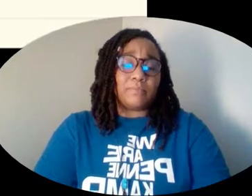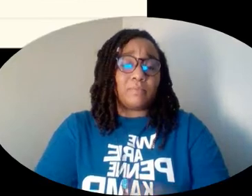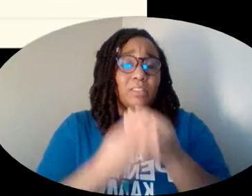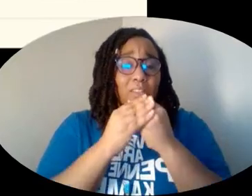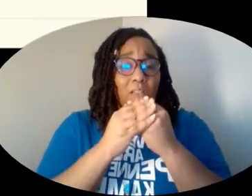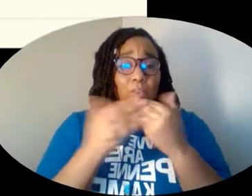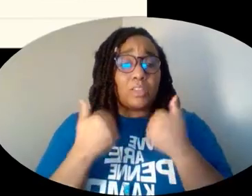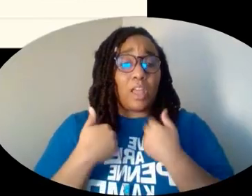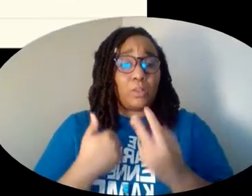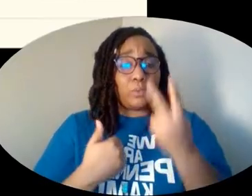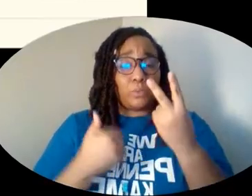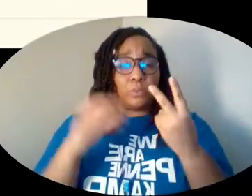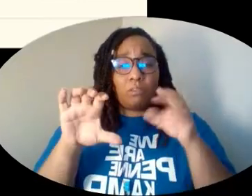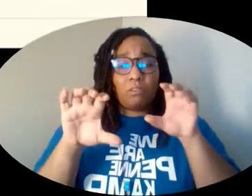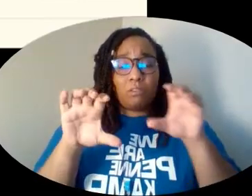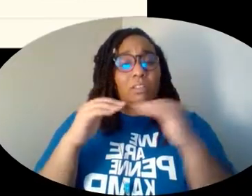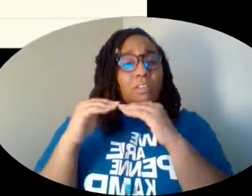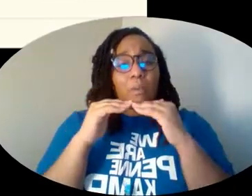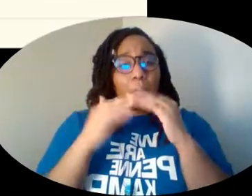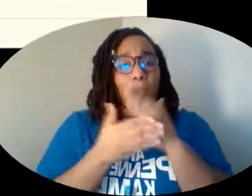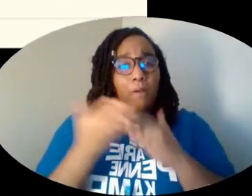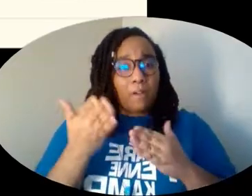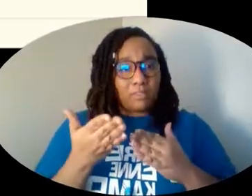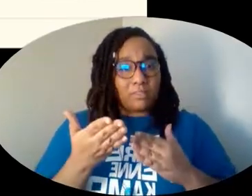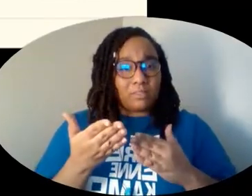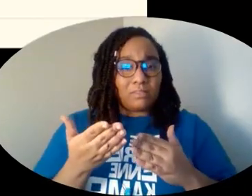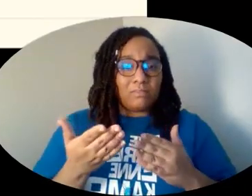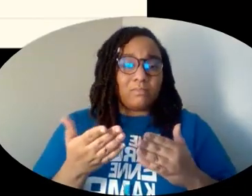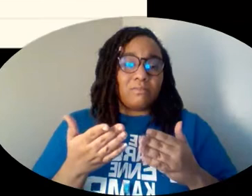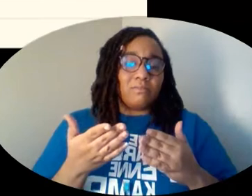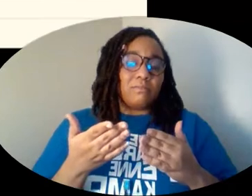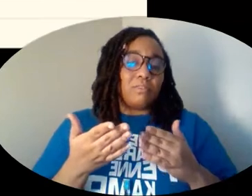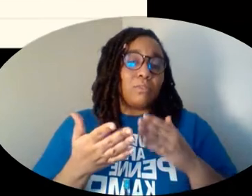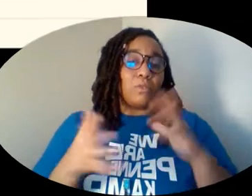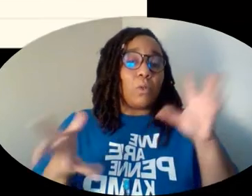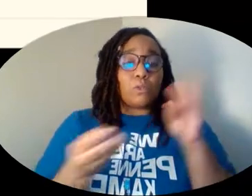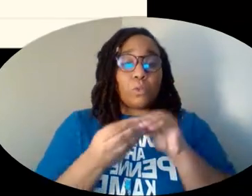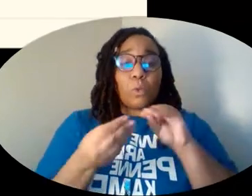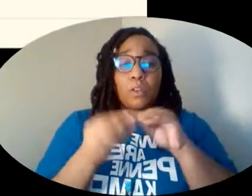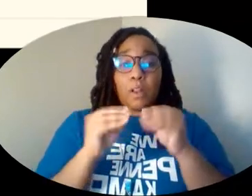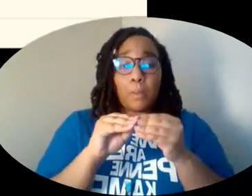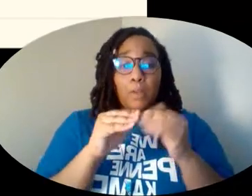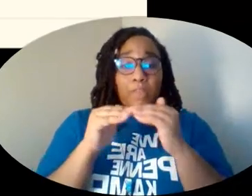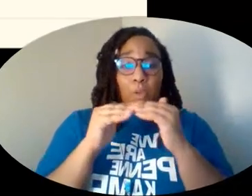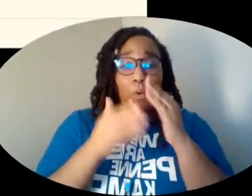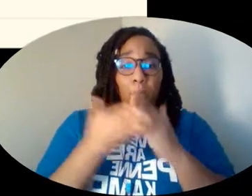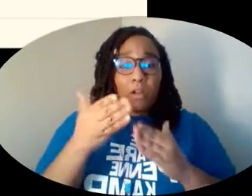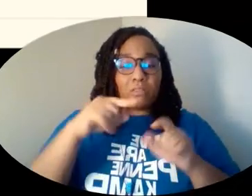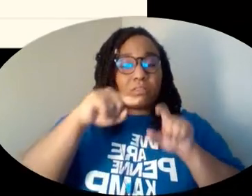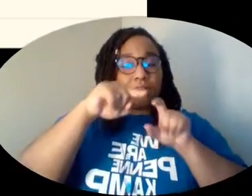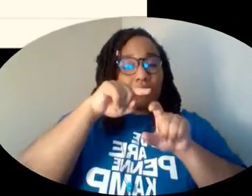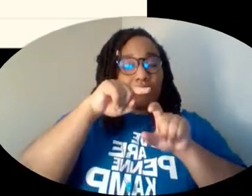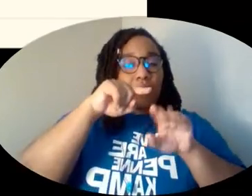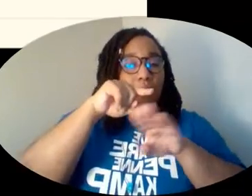My sandwich had two equal parts. The total number of equal parts goes on the bottom of